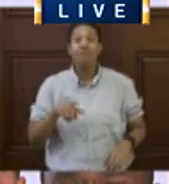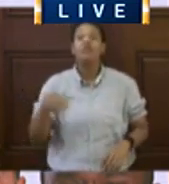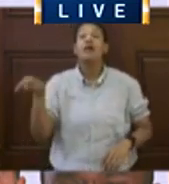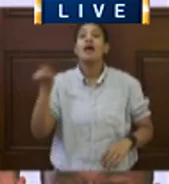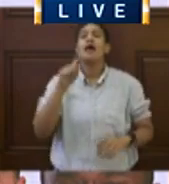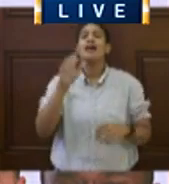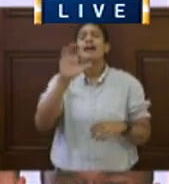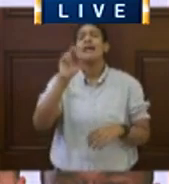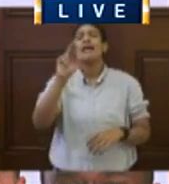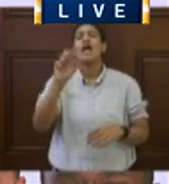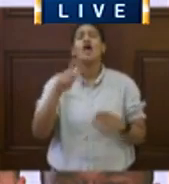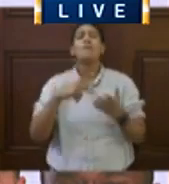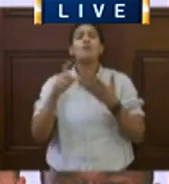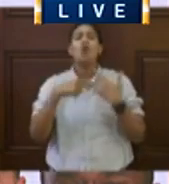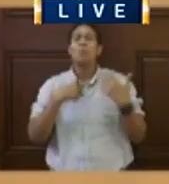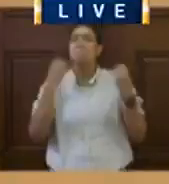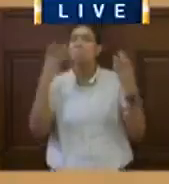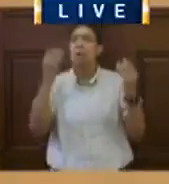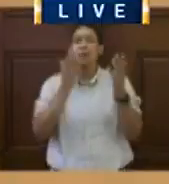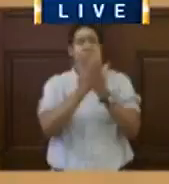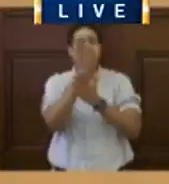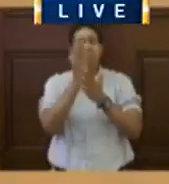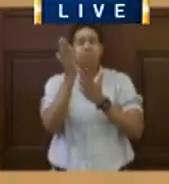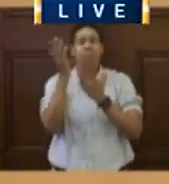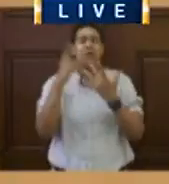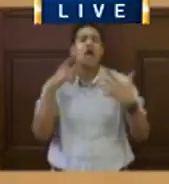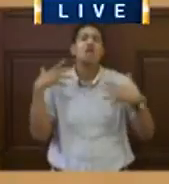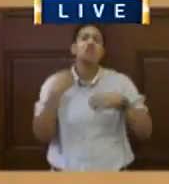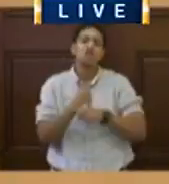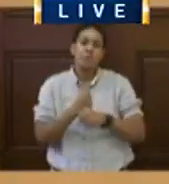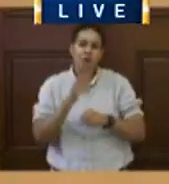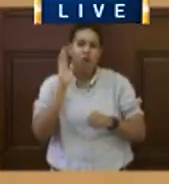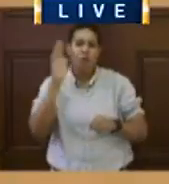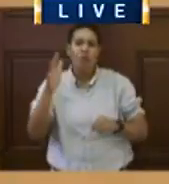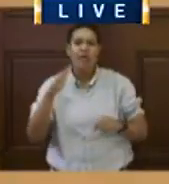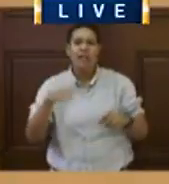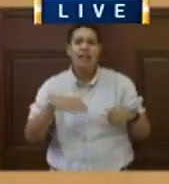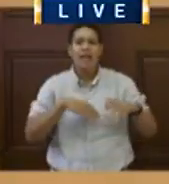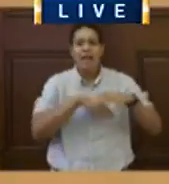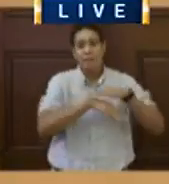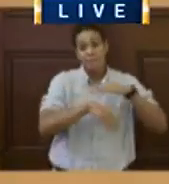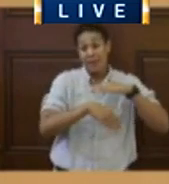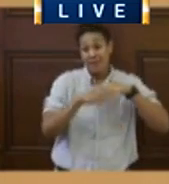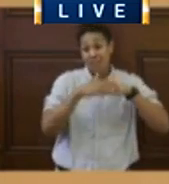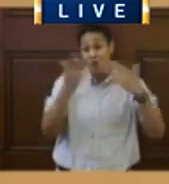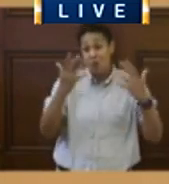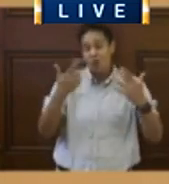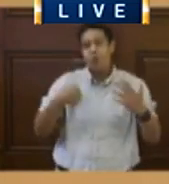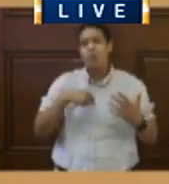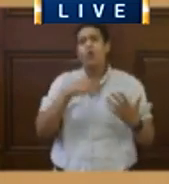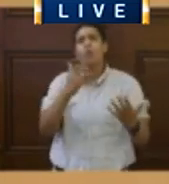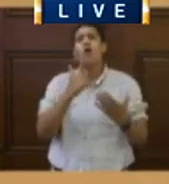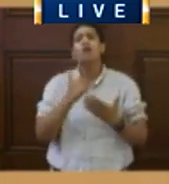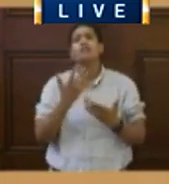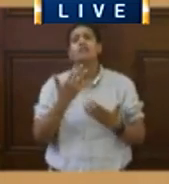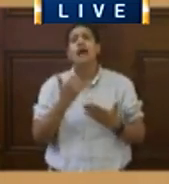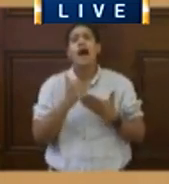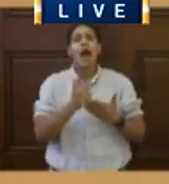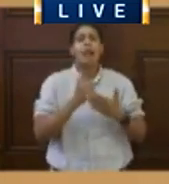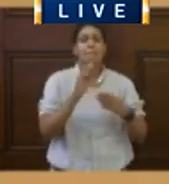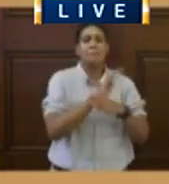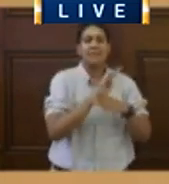just summarize them. And it's based on a premise that we want to help businesses to